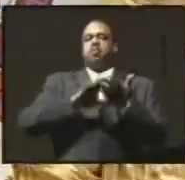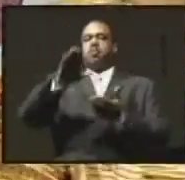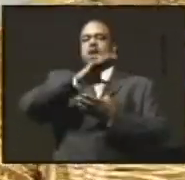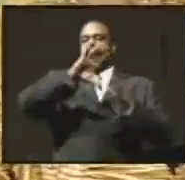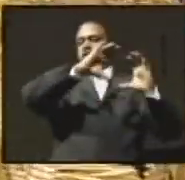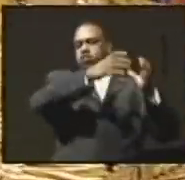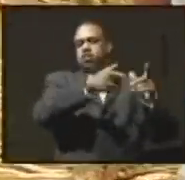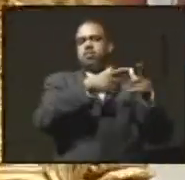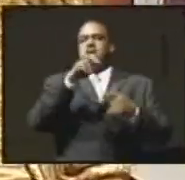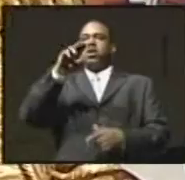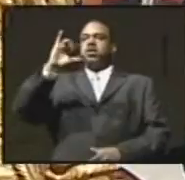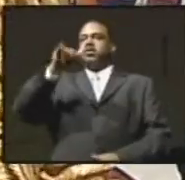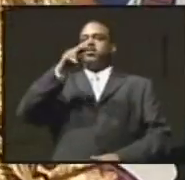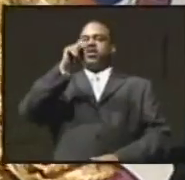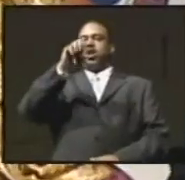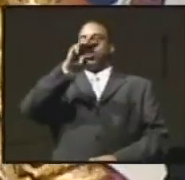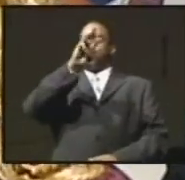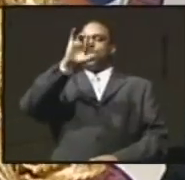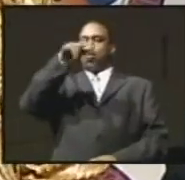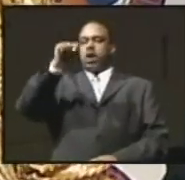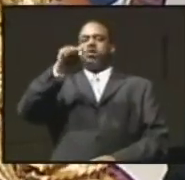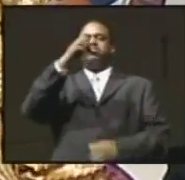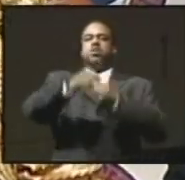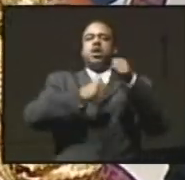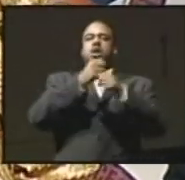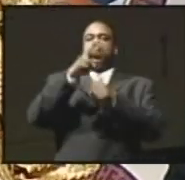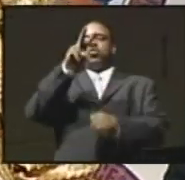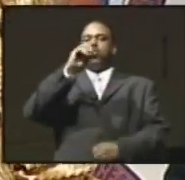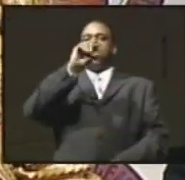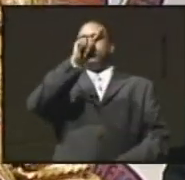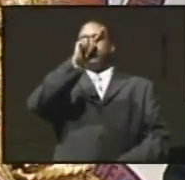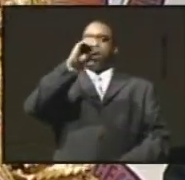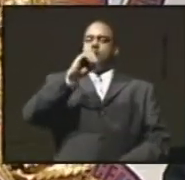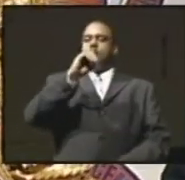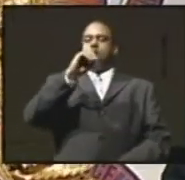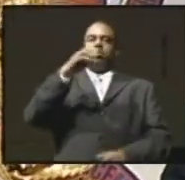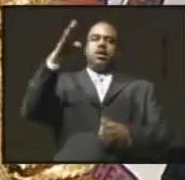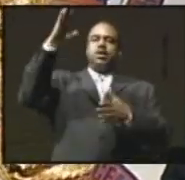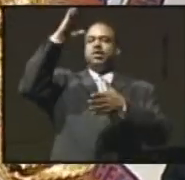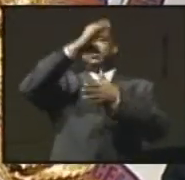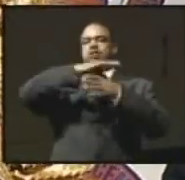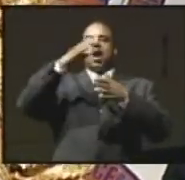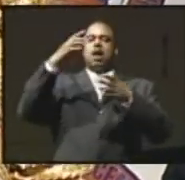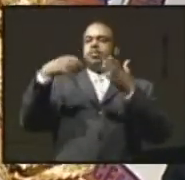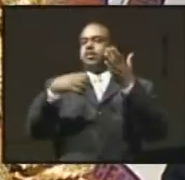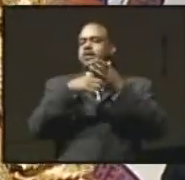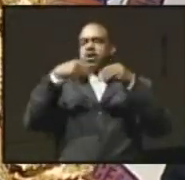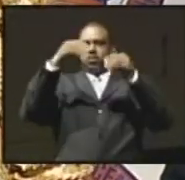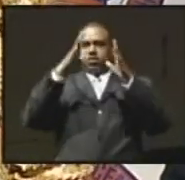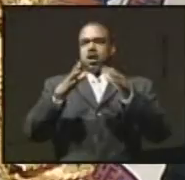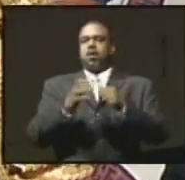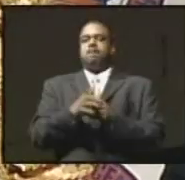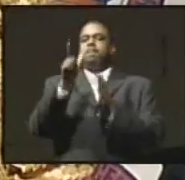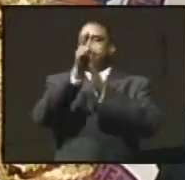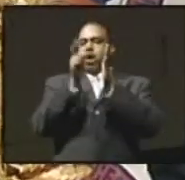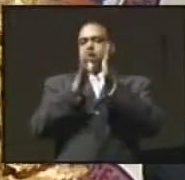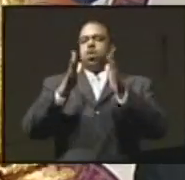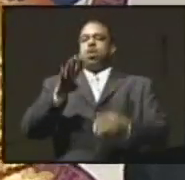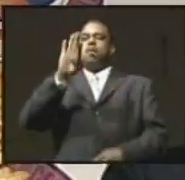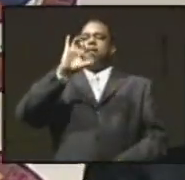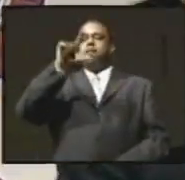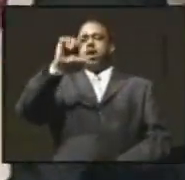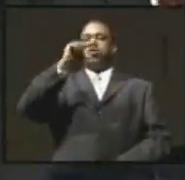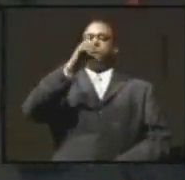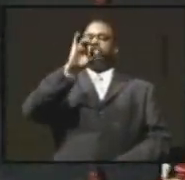West, 2010 Fight for Freedom Fund Dinner top ticket seller. Attorney General Bill Schuette,